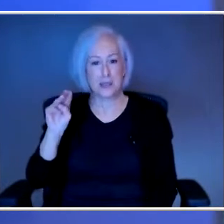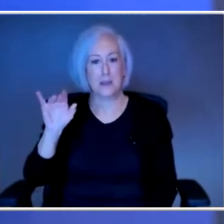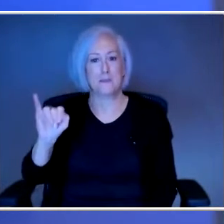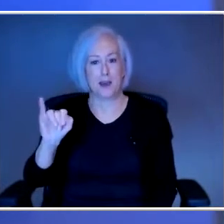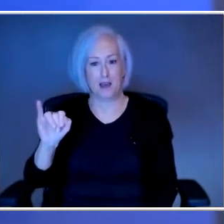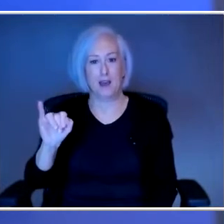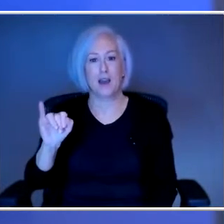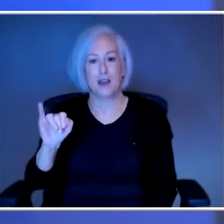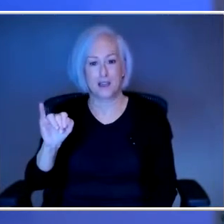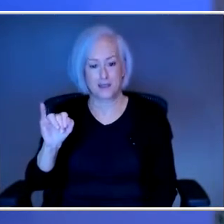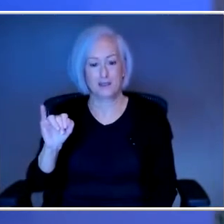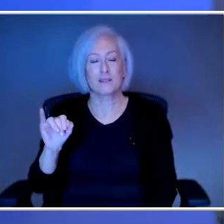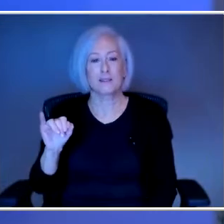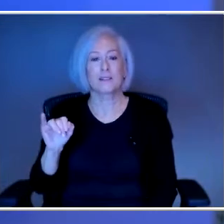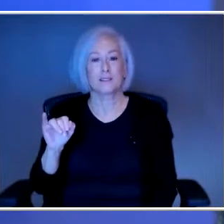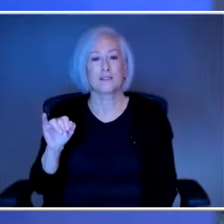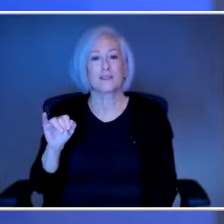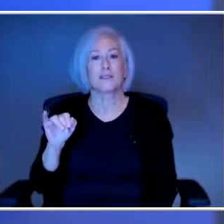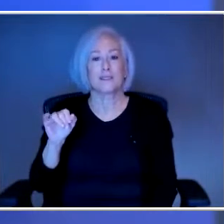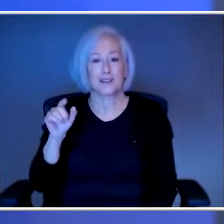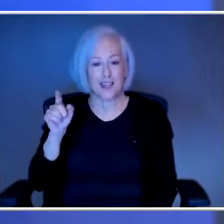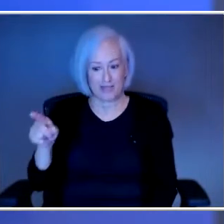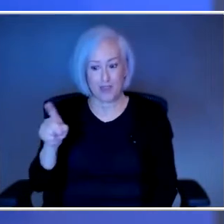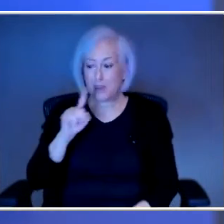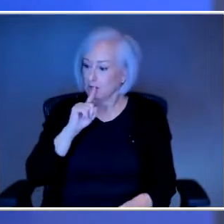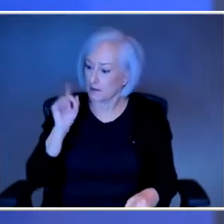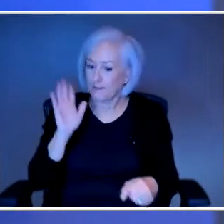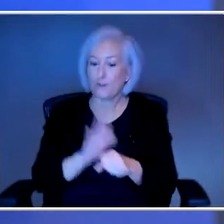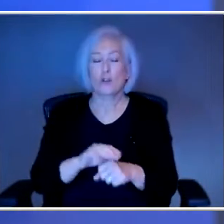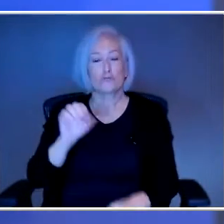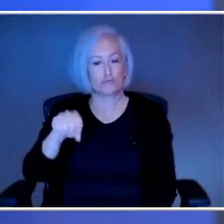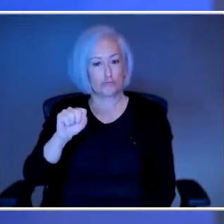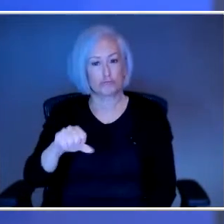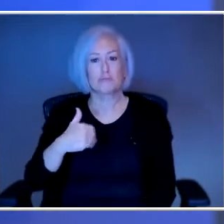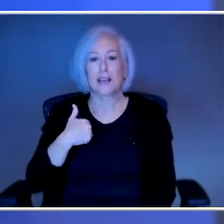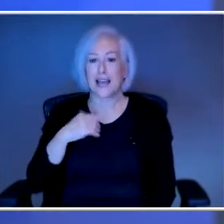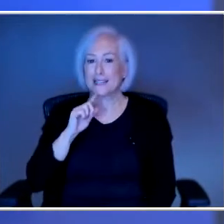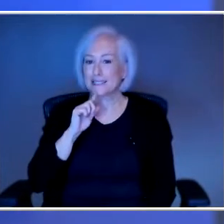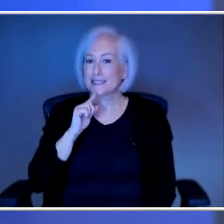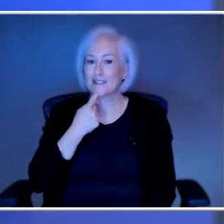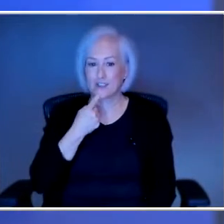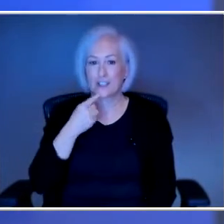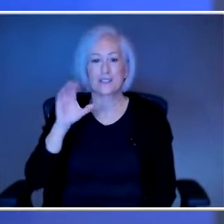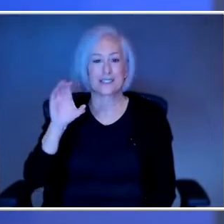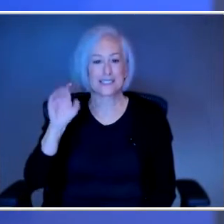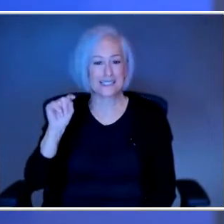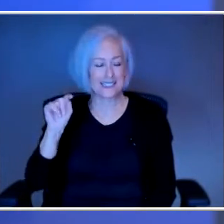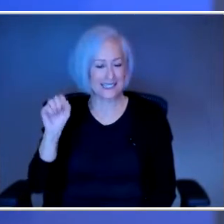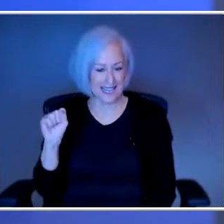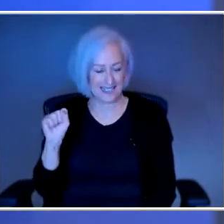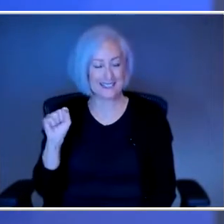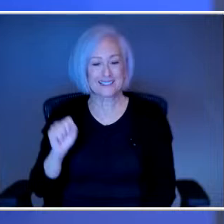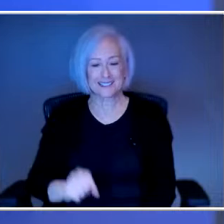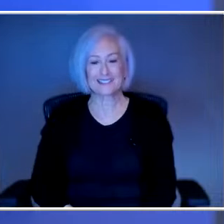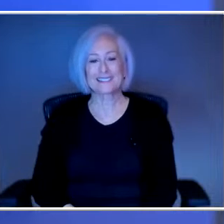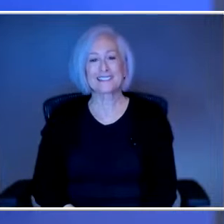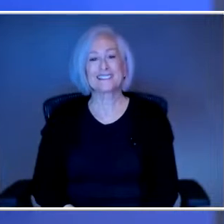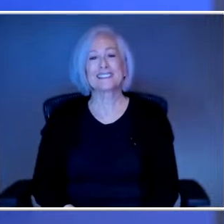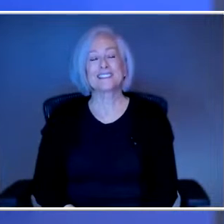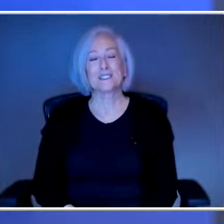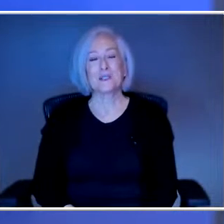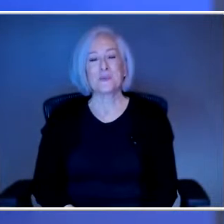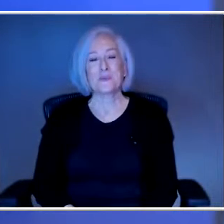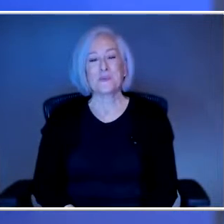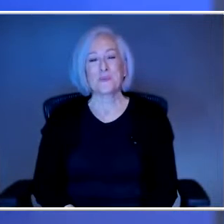division, who confirmed that I had a severe case of carpal tunnel syndrome, and